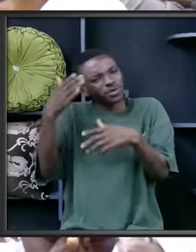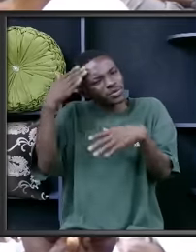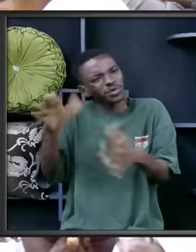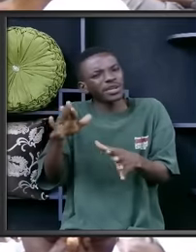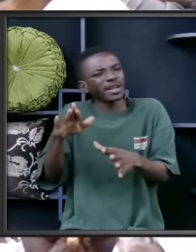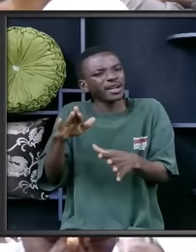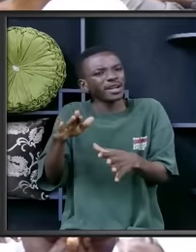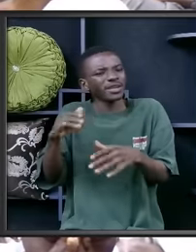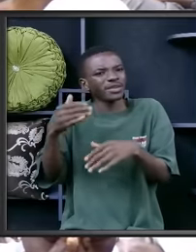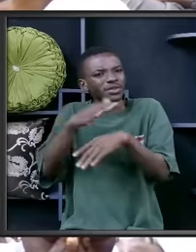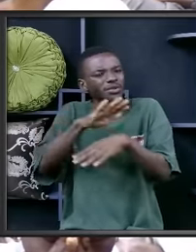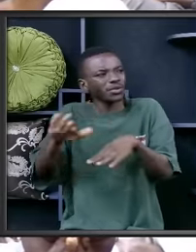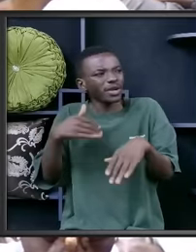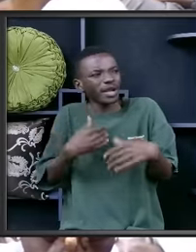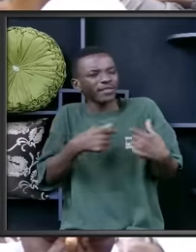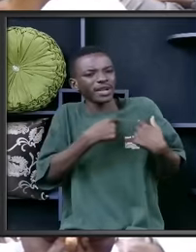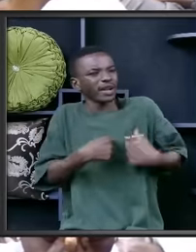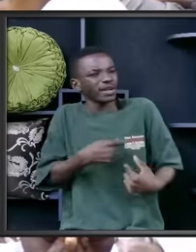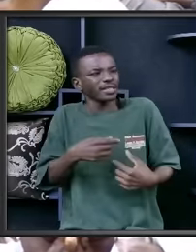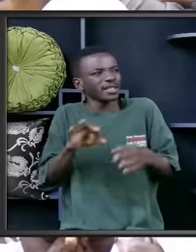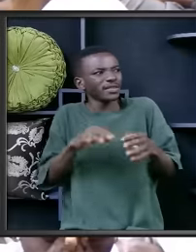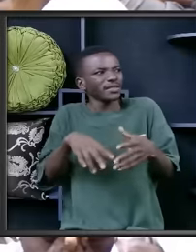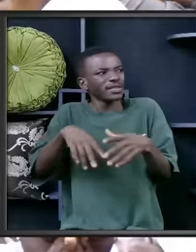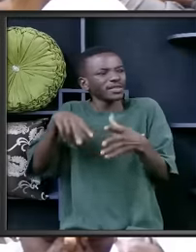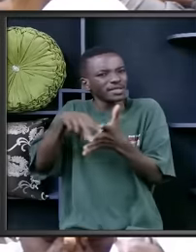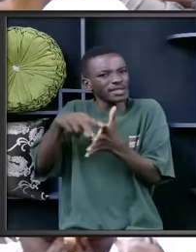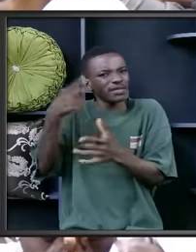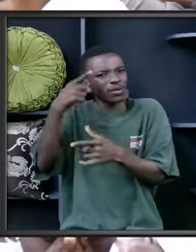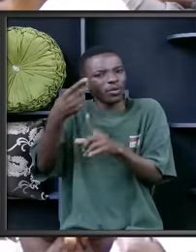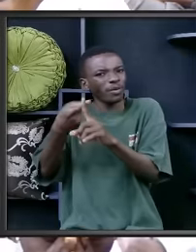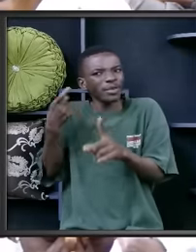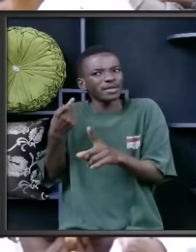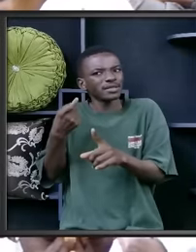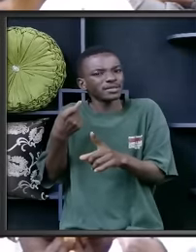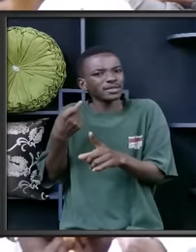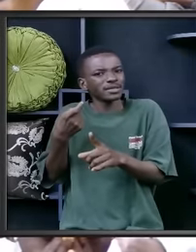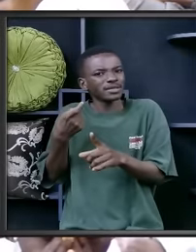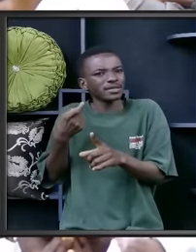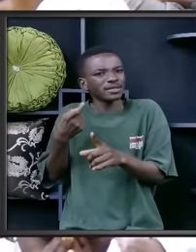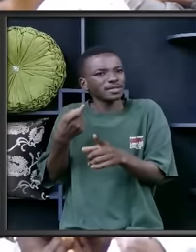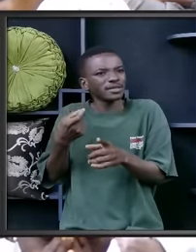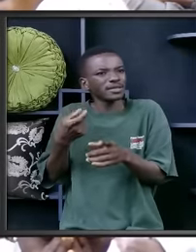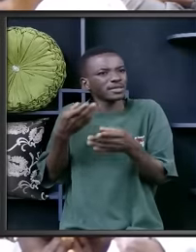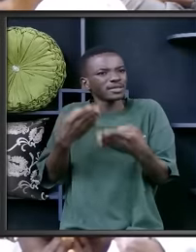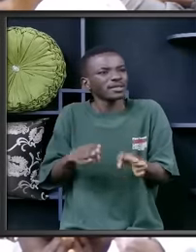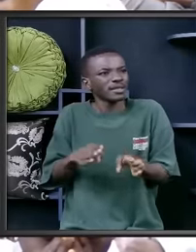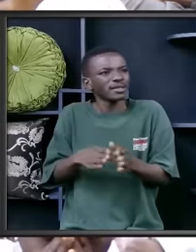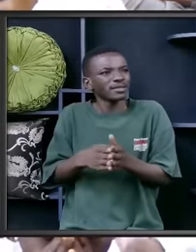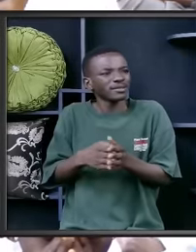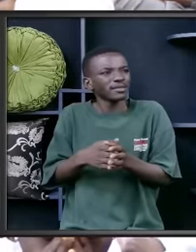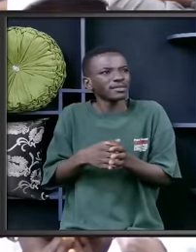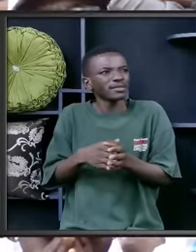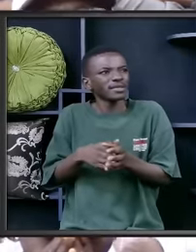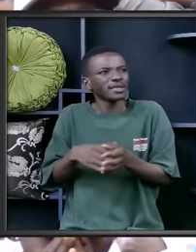heart to leave my children. If I leave my children, if I stay for 1 month, not that, I go die.